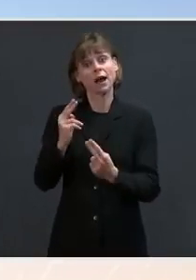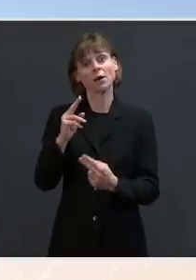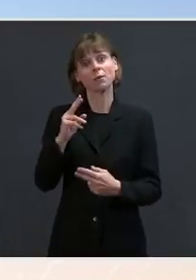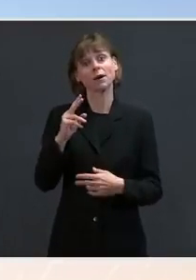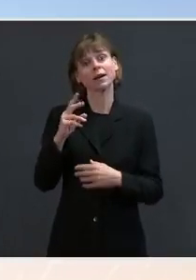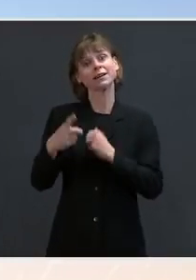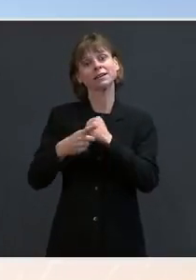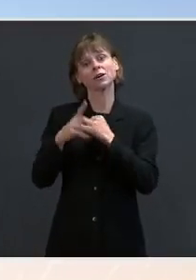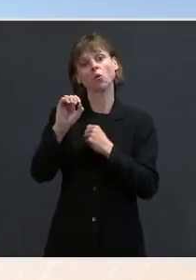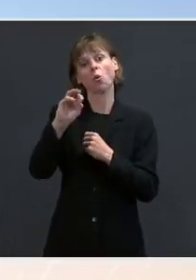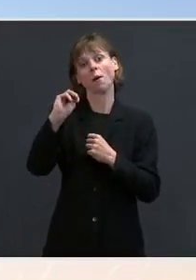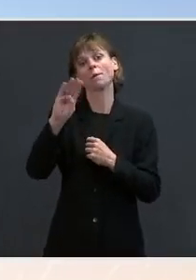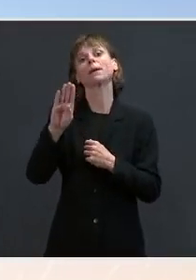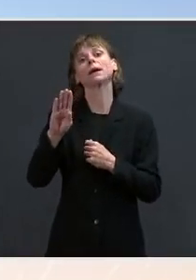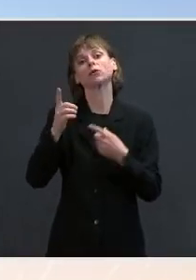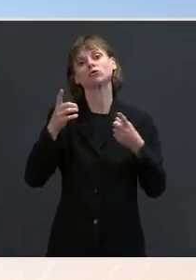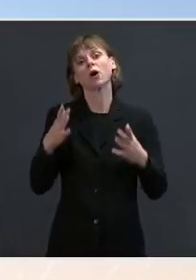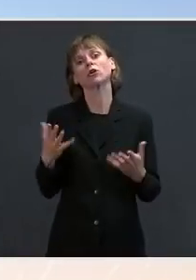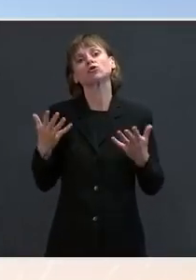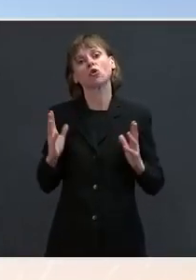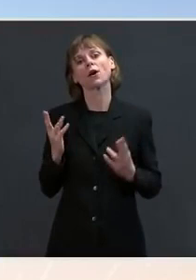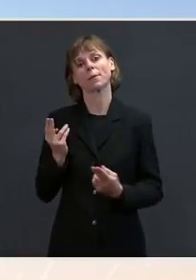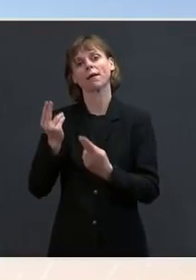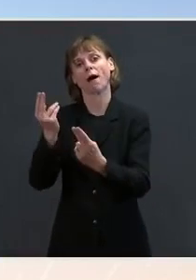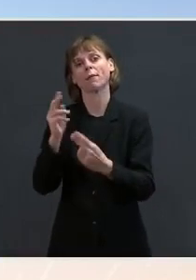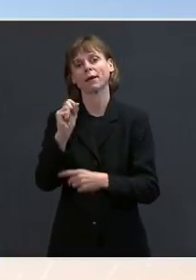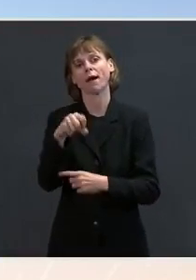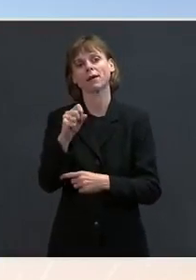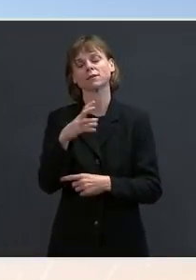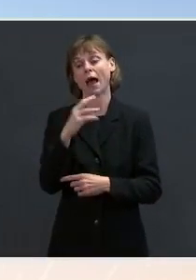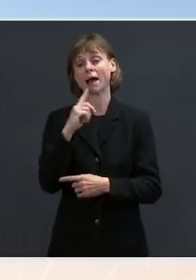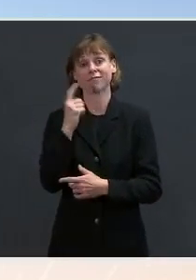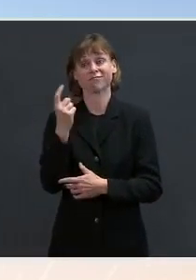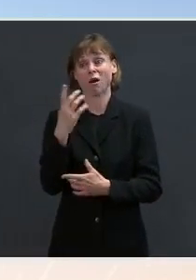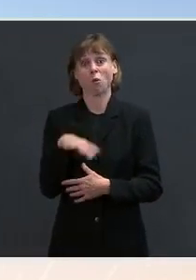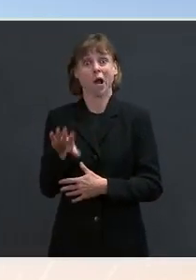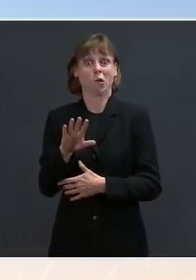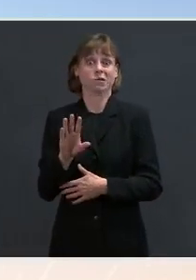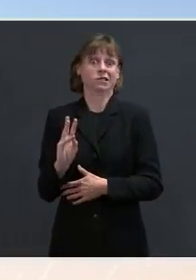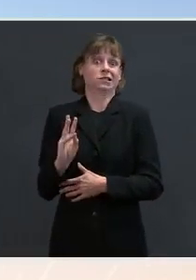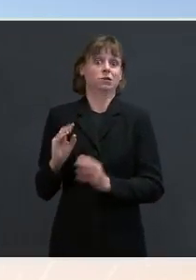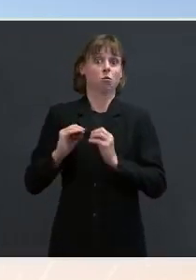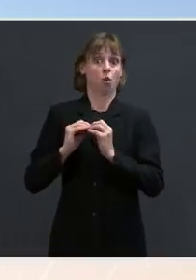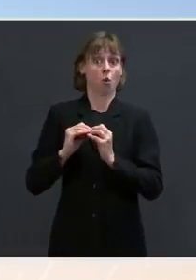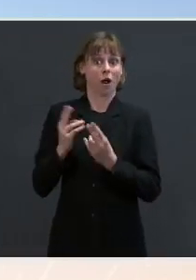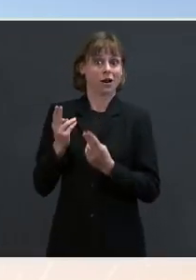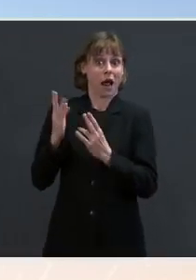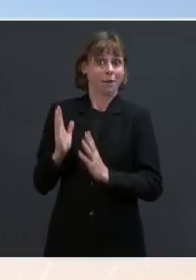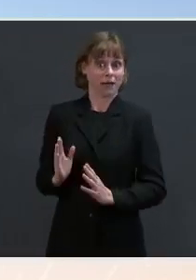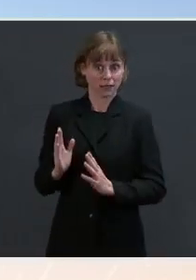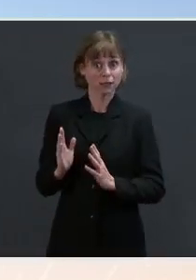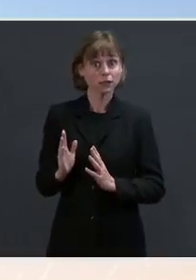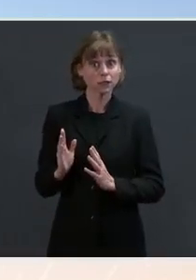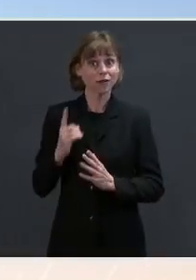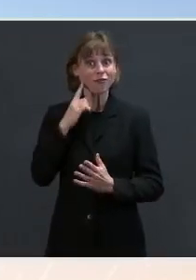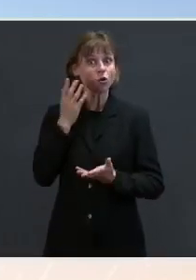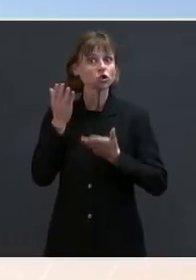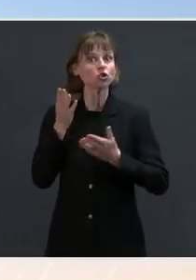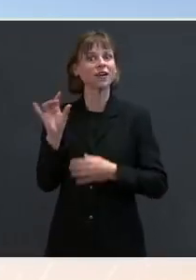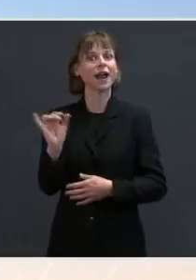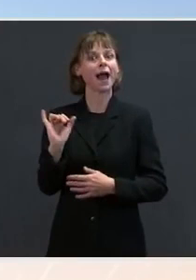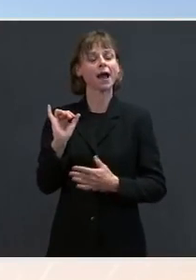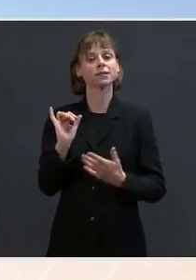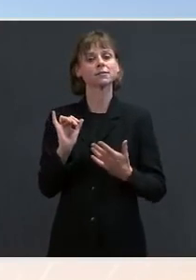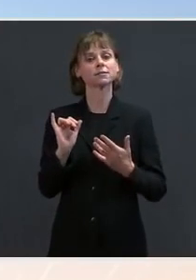OMB director, and that nomination, along with about a half a dozen nominees who have been nominated to serve as a